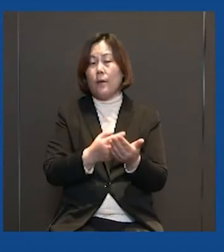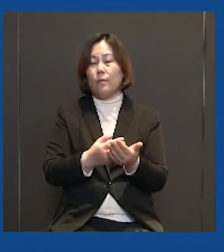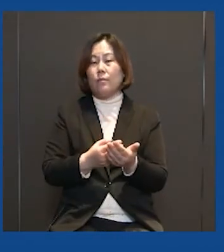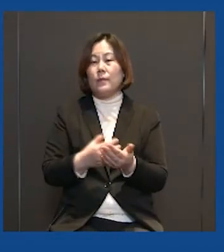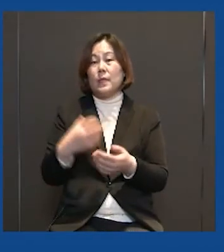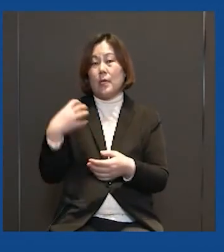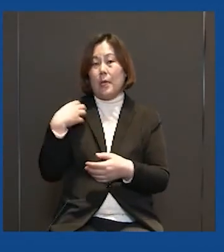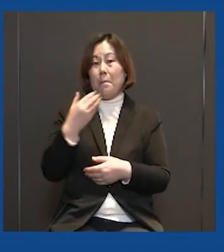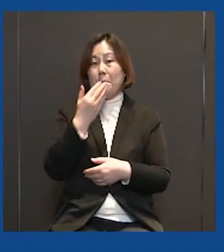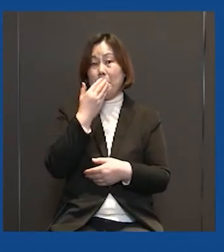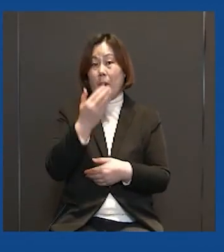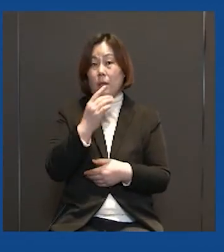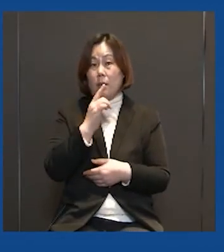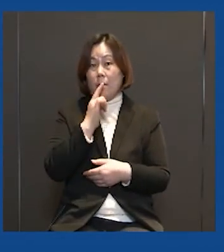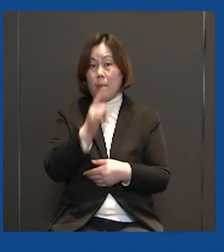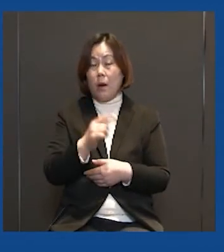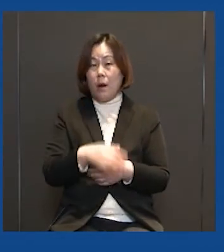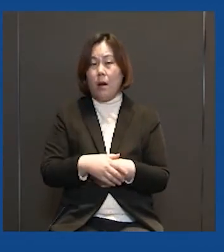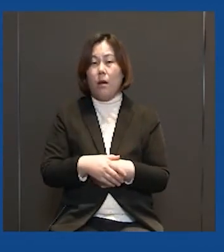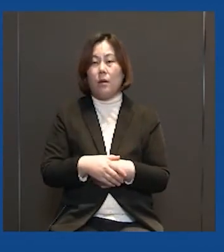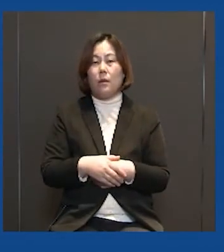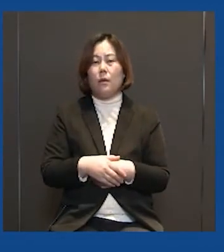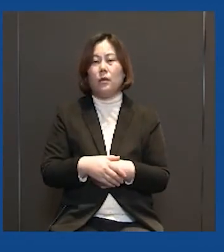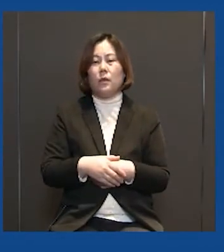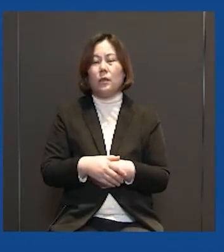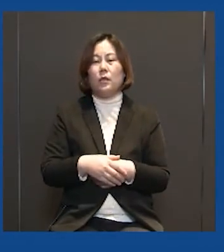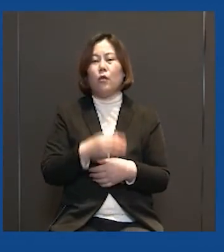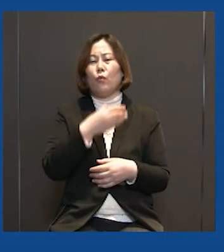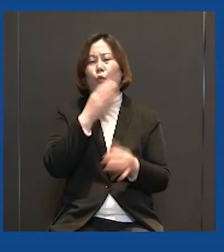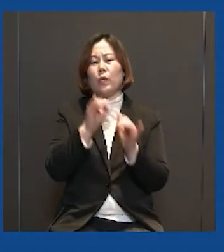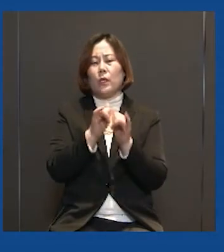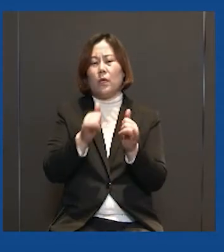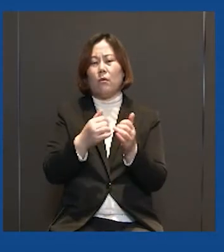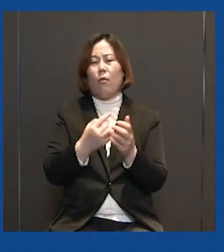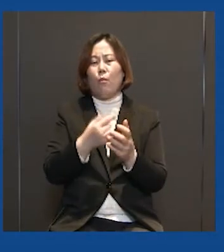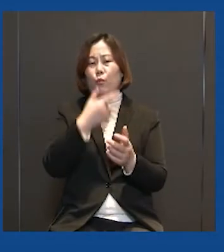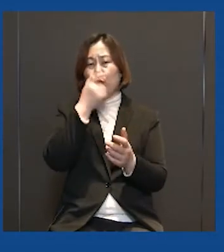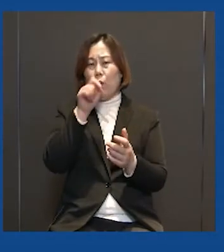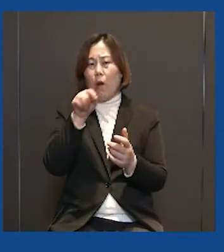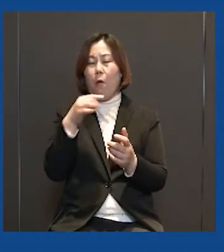will have 1.3 billion people, 1.3 billion in